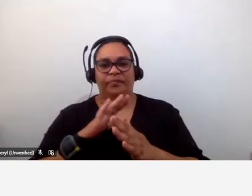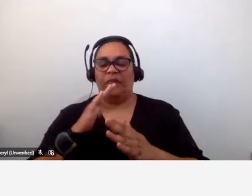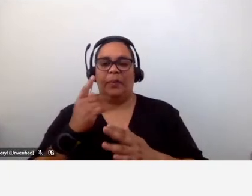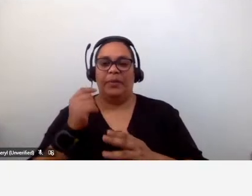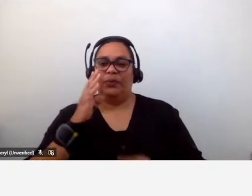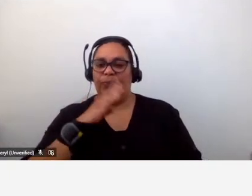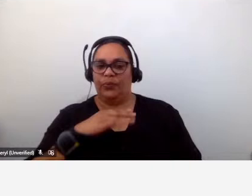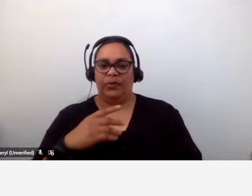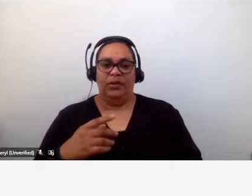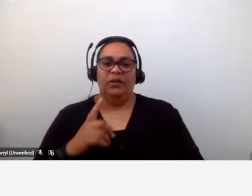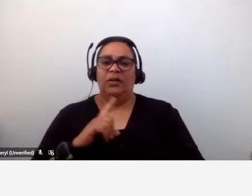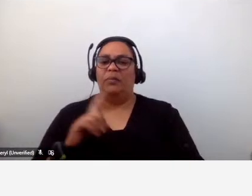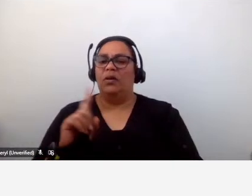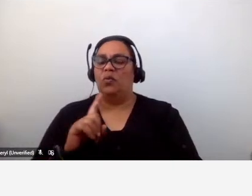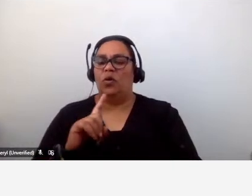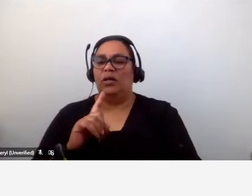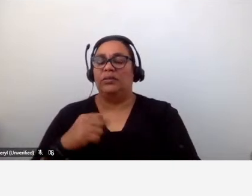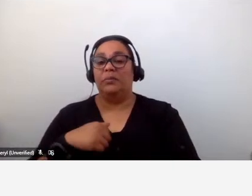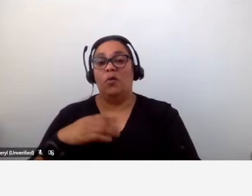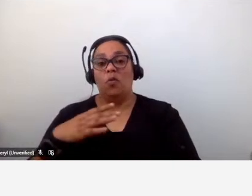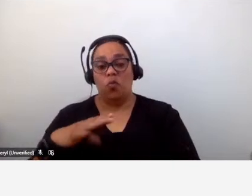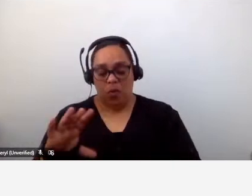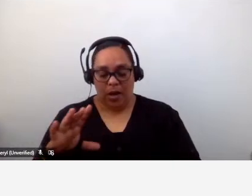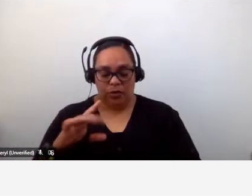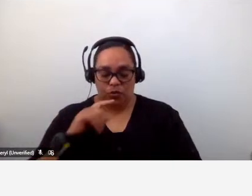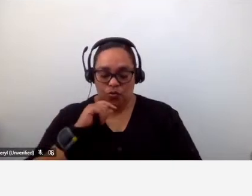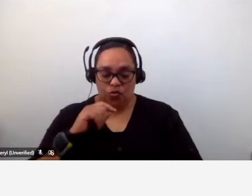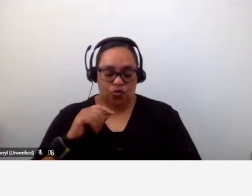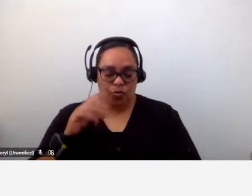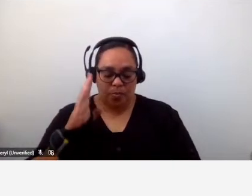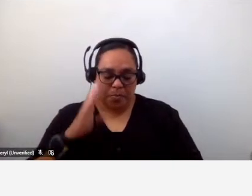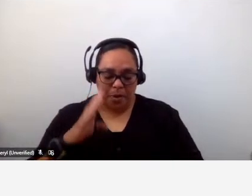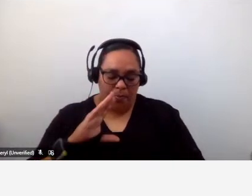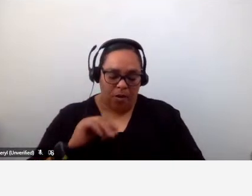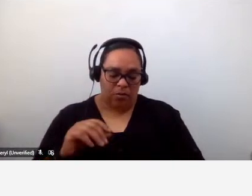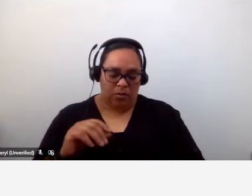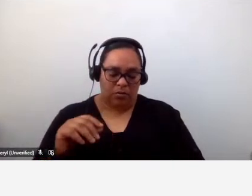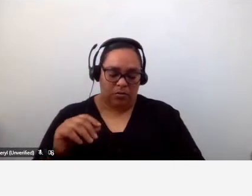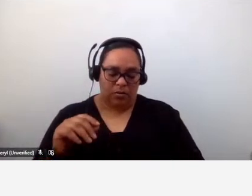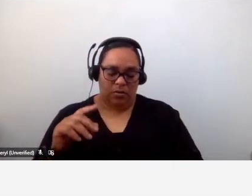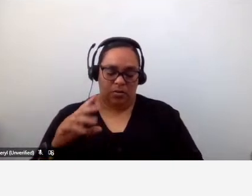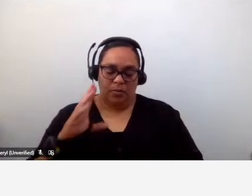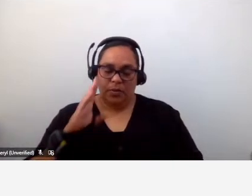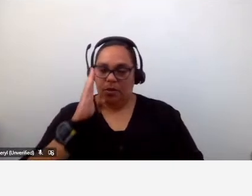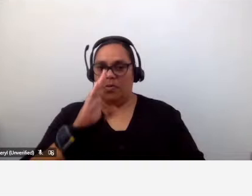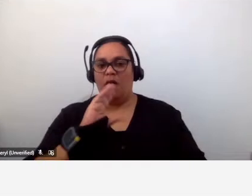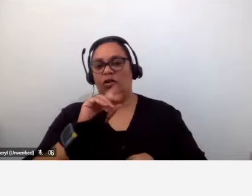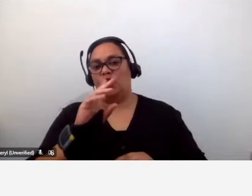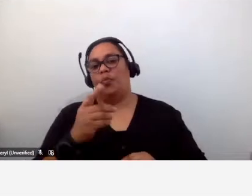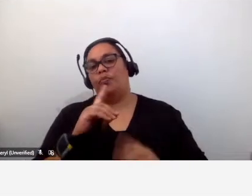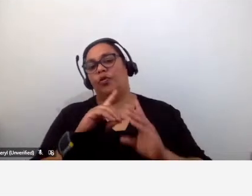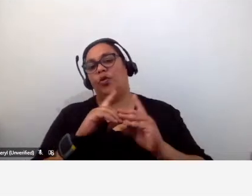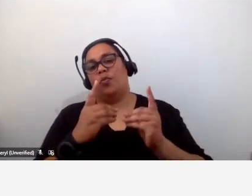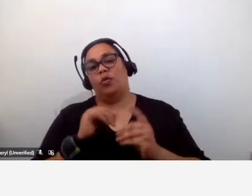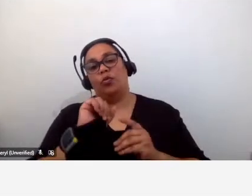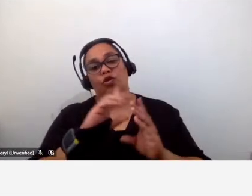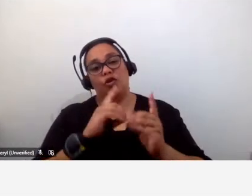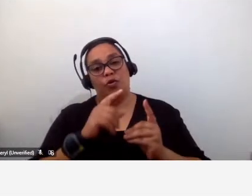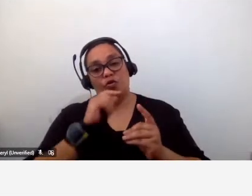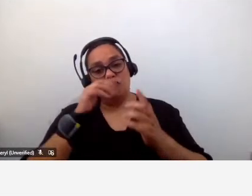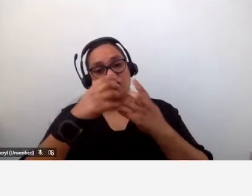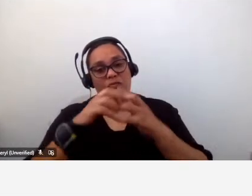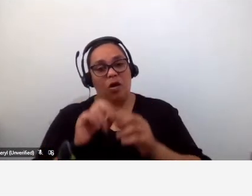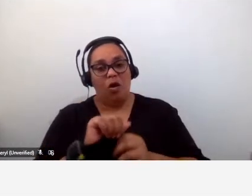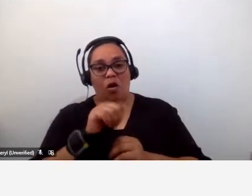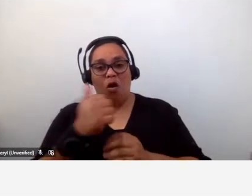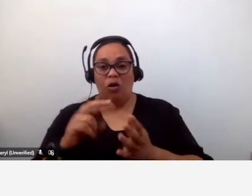money. What I would want to directly ask the department is that, have the department ever considered